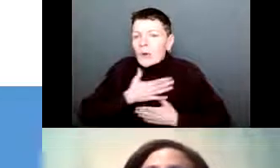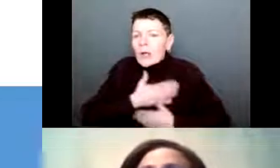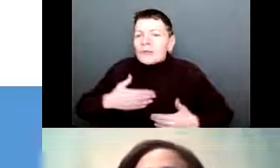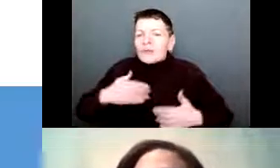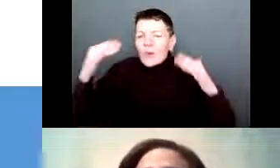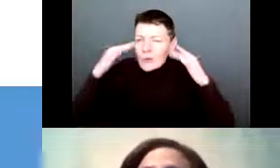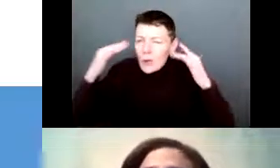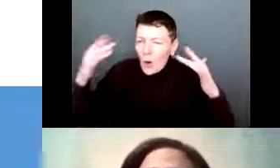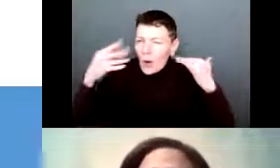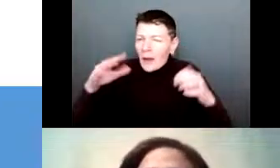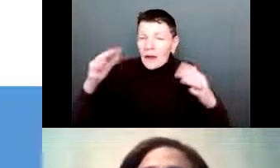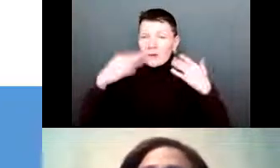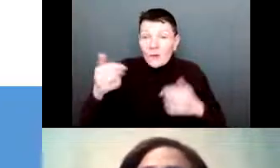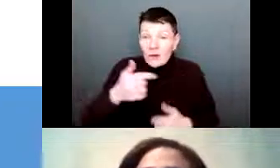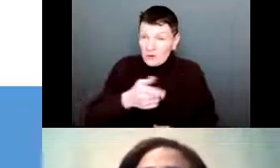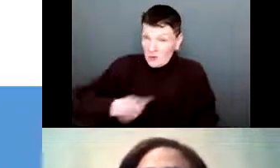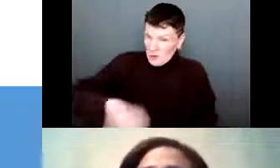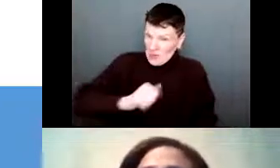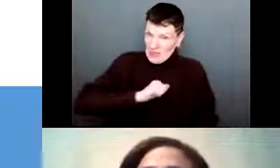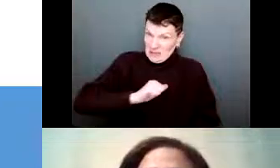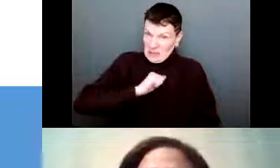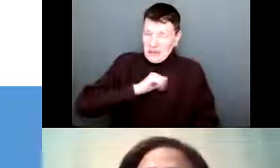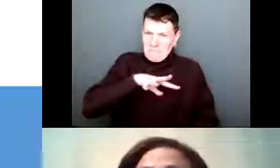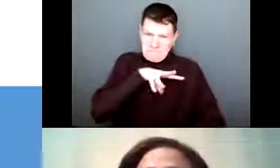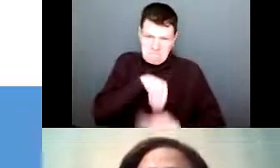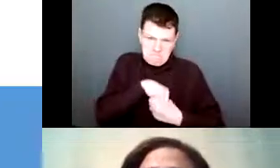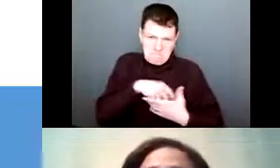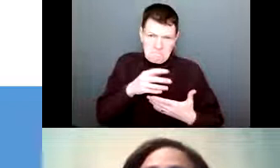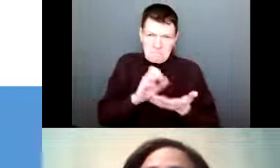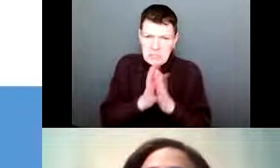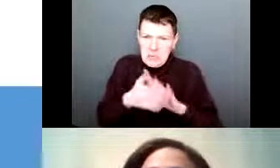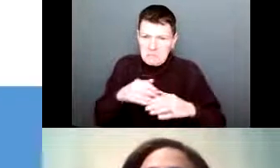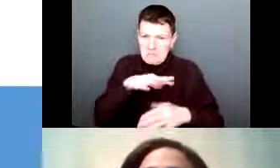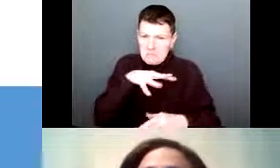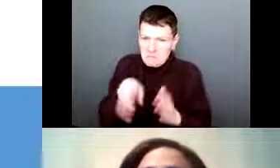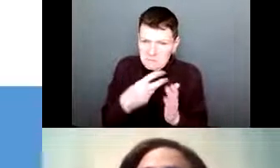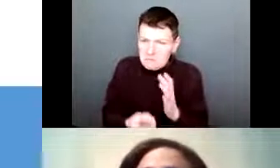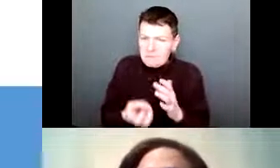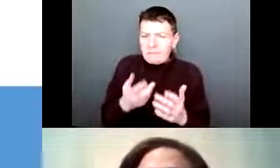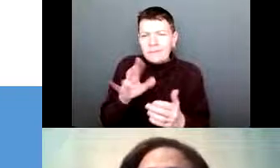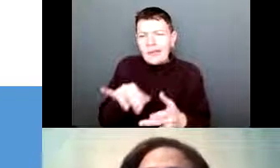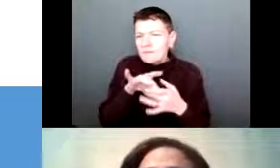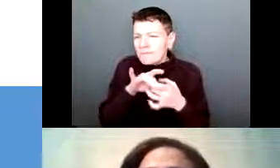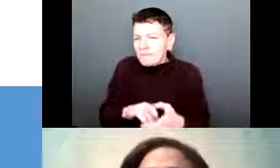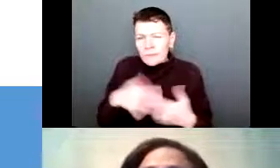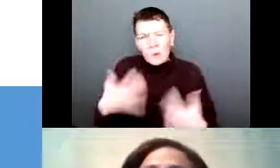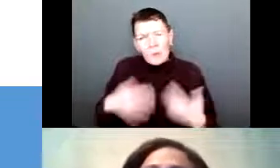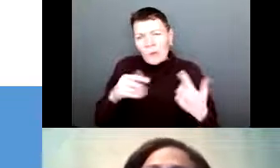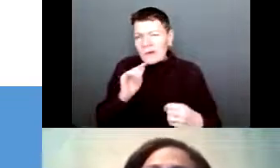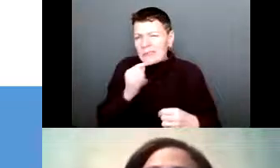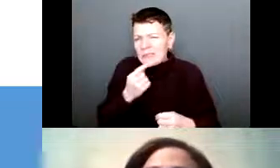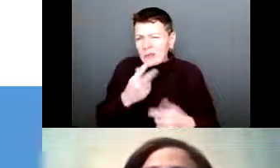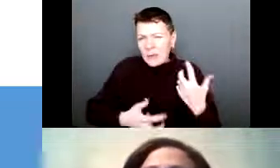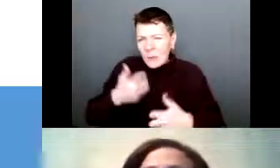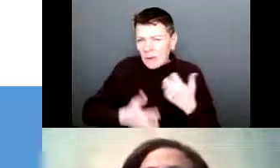that we ourselves get into in contact. And this is a staggering problem also